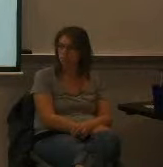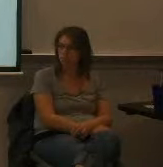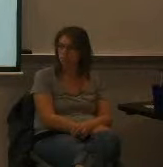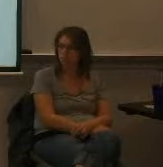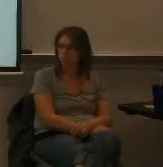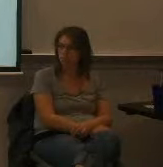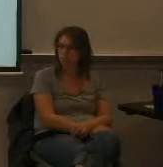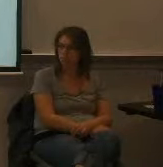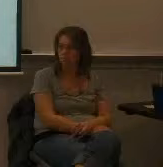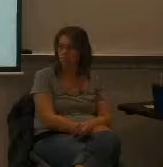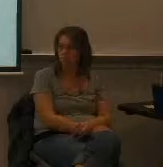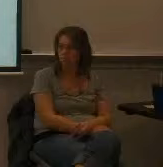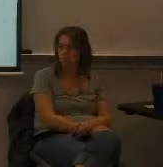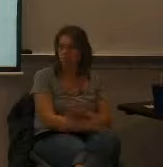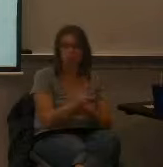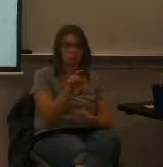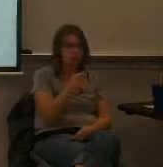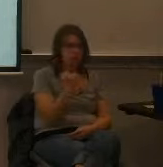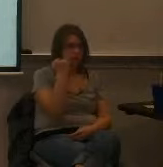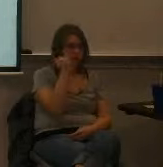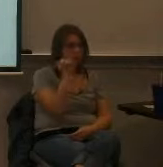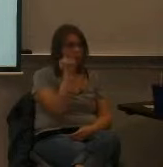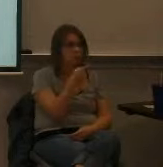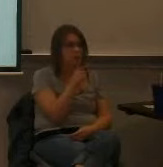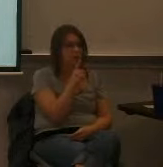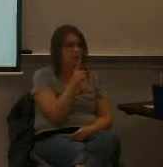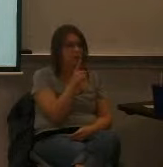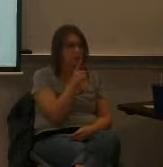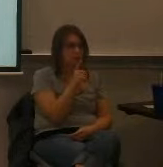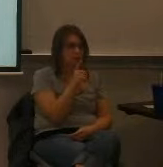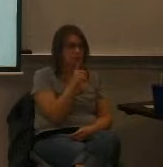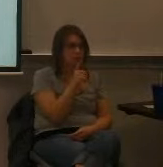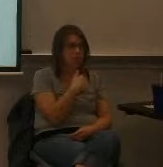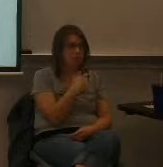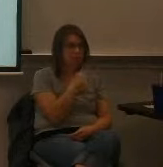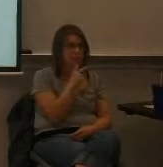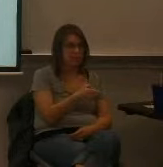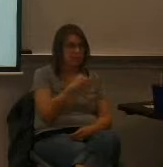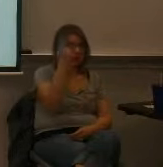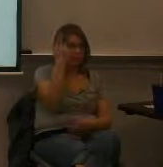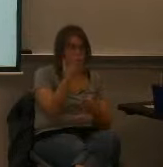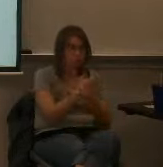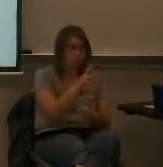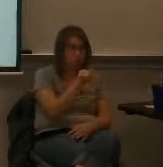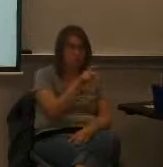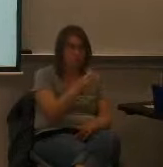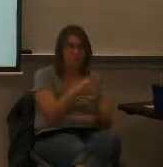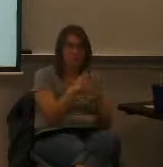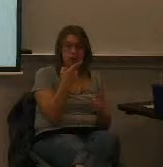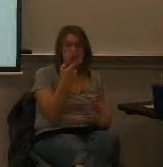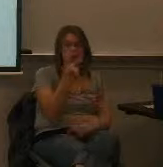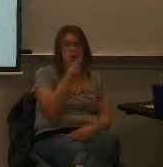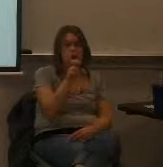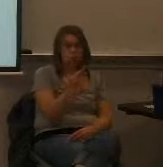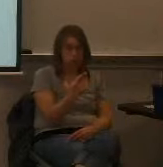is that if you have really high disturbance rates, so very harsh habitats, you have low